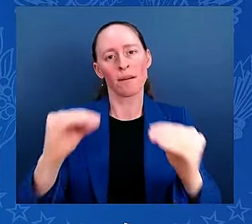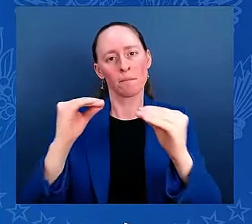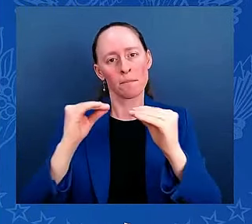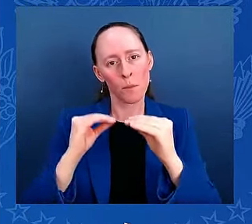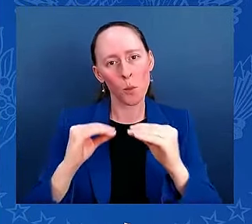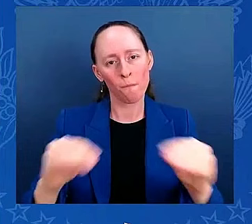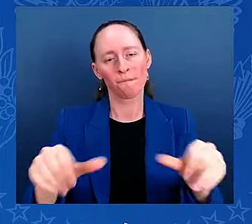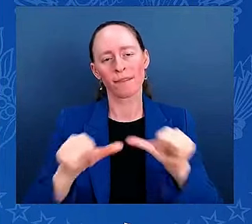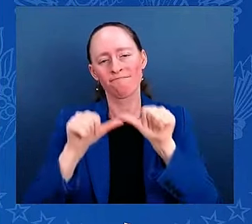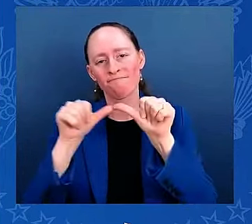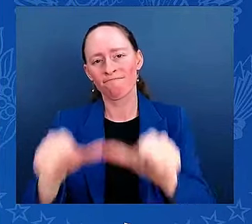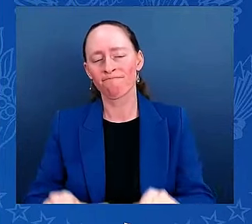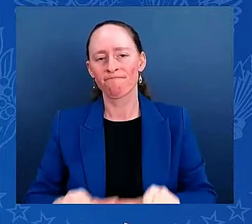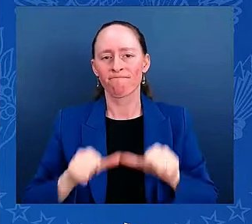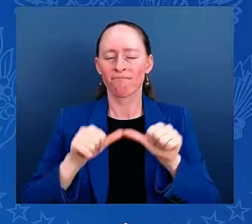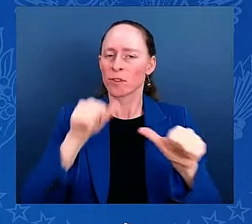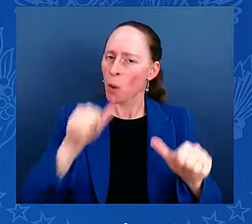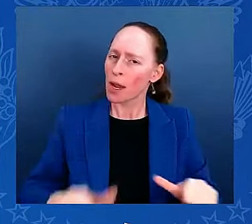say, is how quickly we get back up.